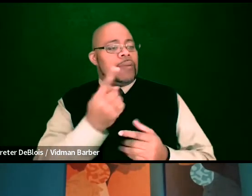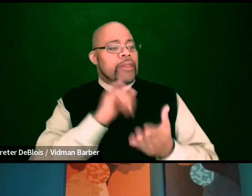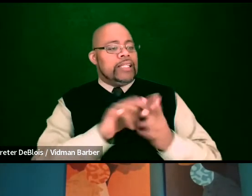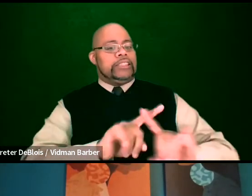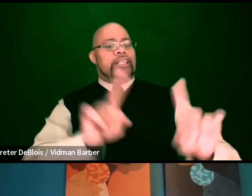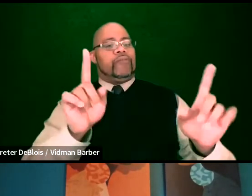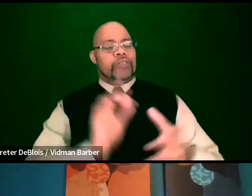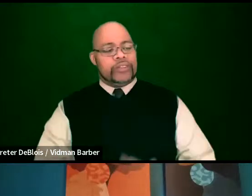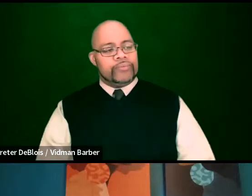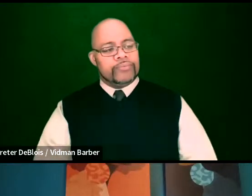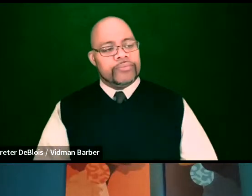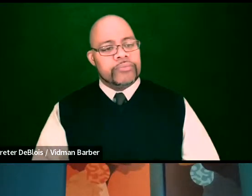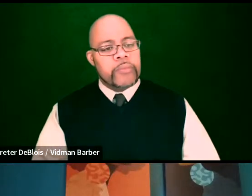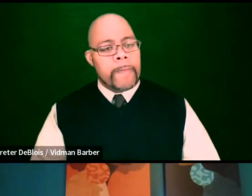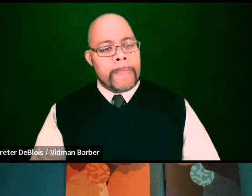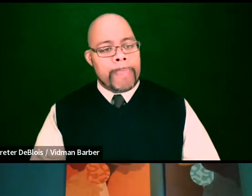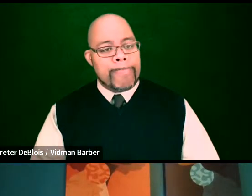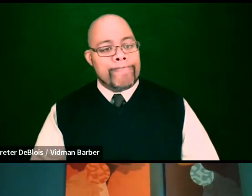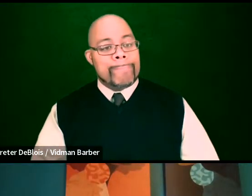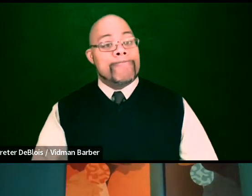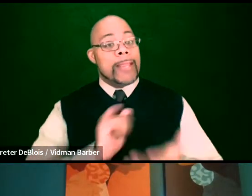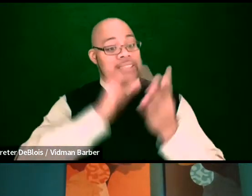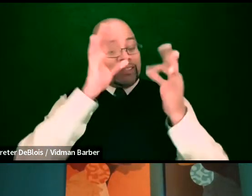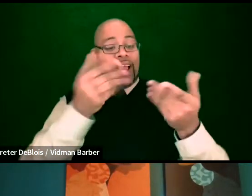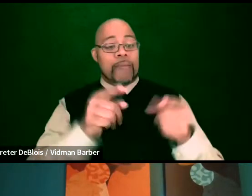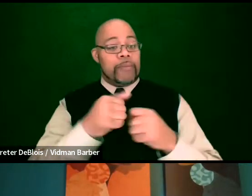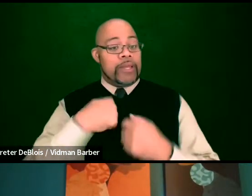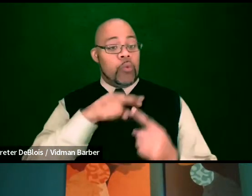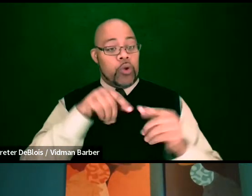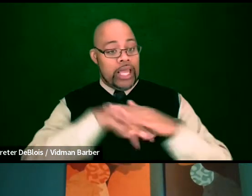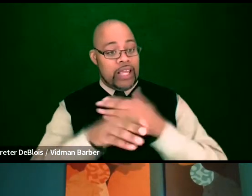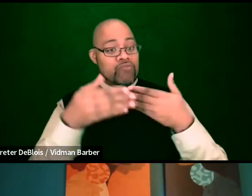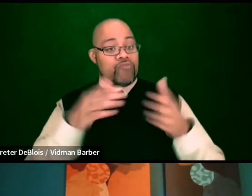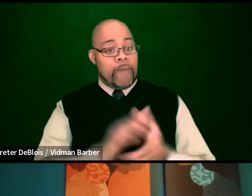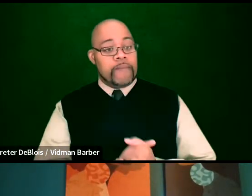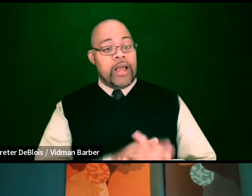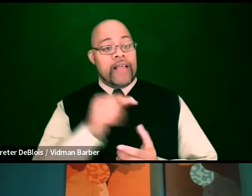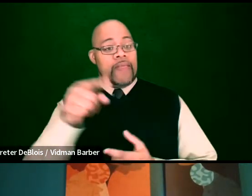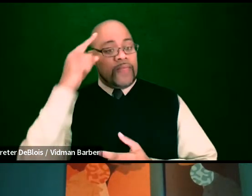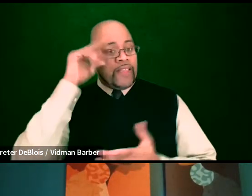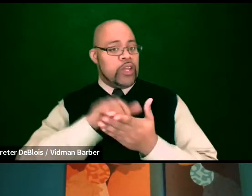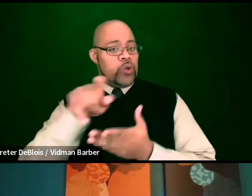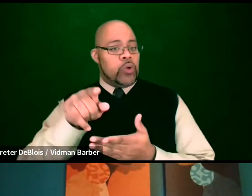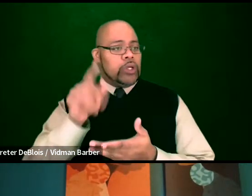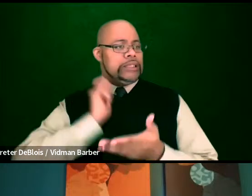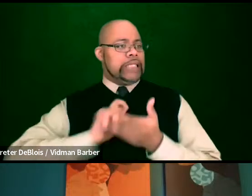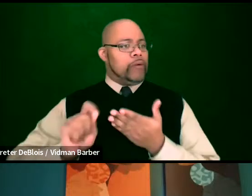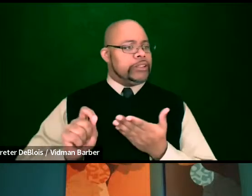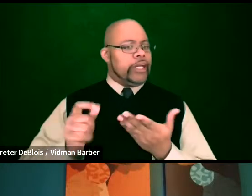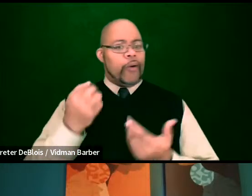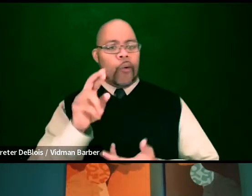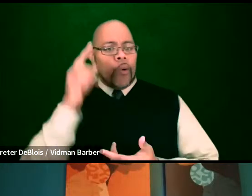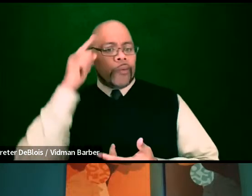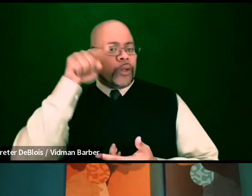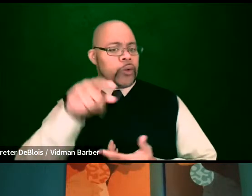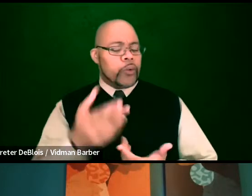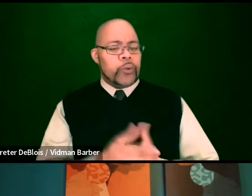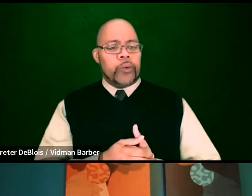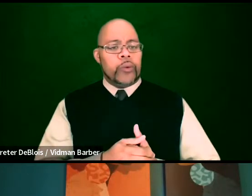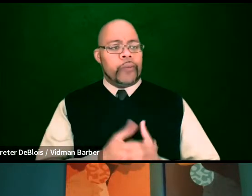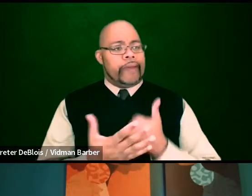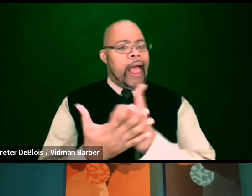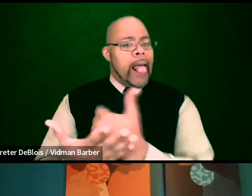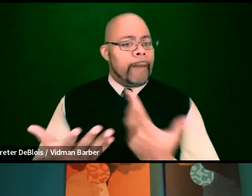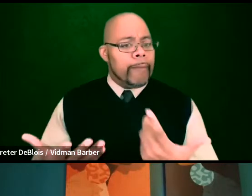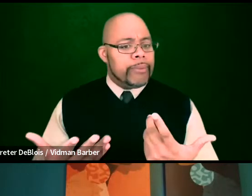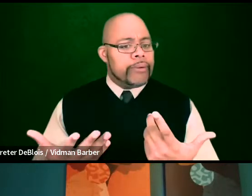different? That's definitely happened to me, where you walk into a room and they think you're the secretary, or they think you're like the help,